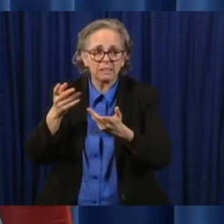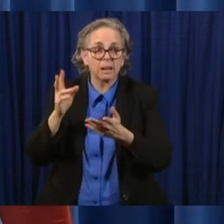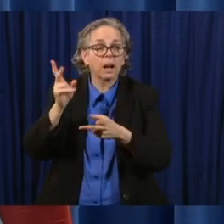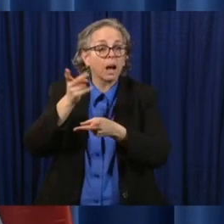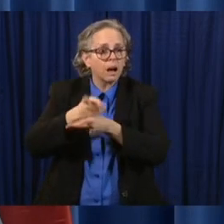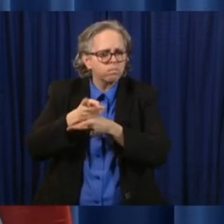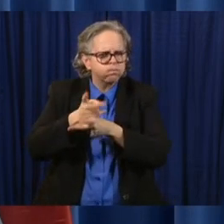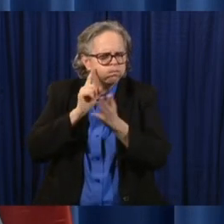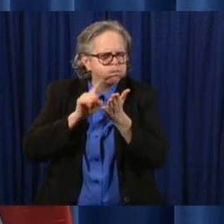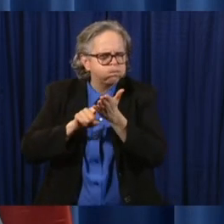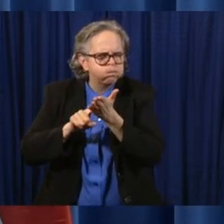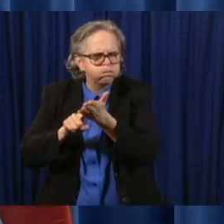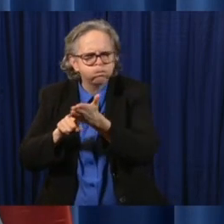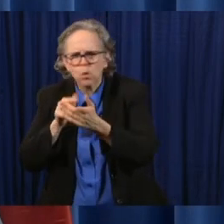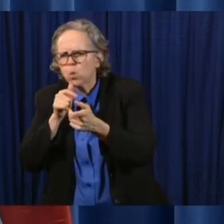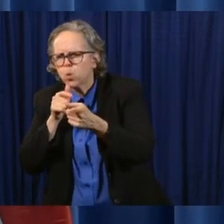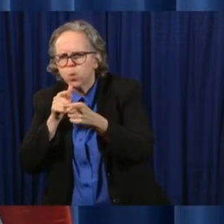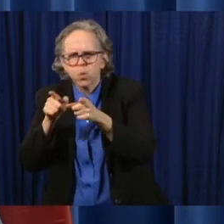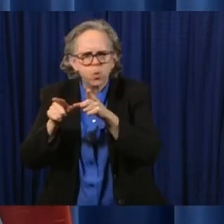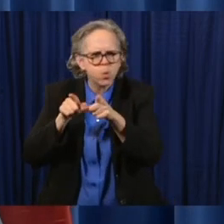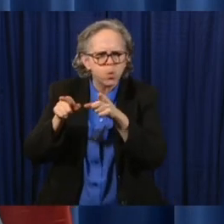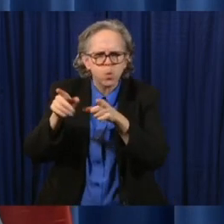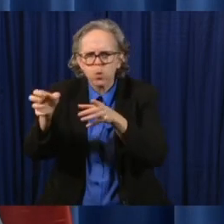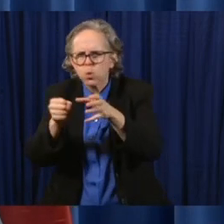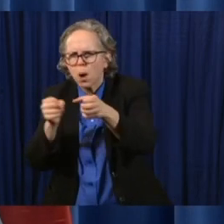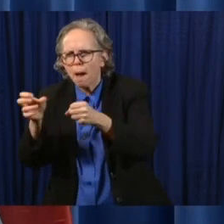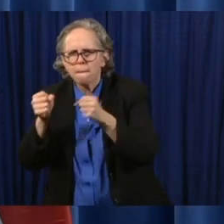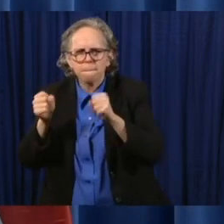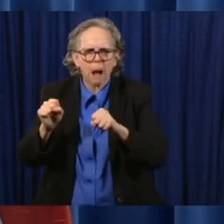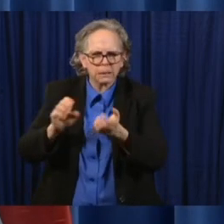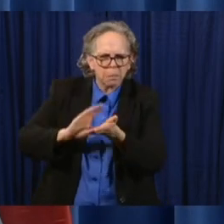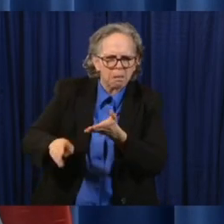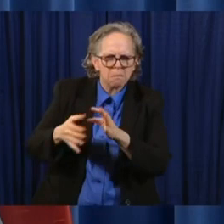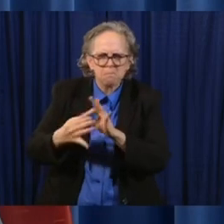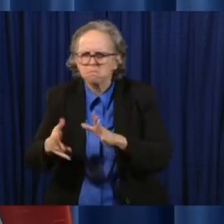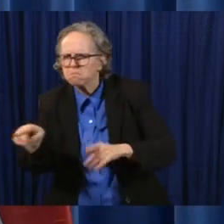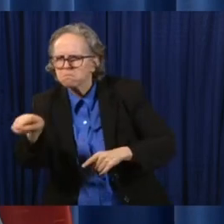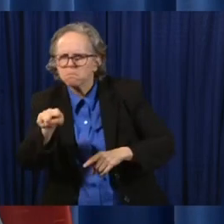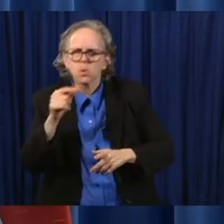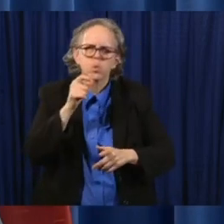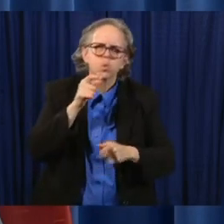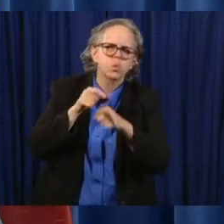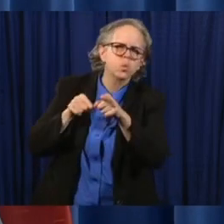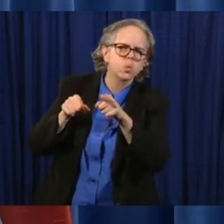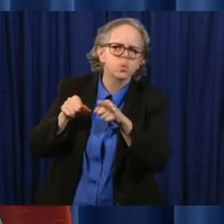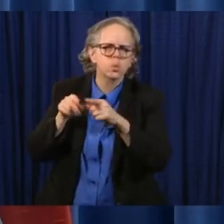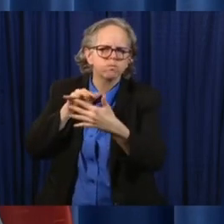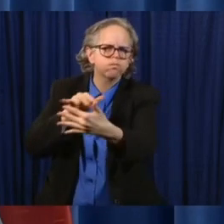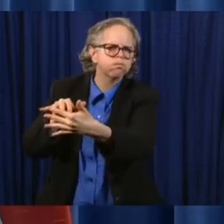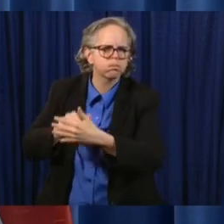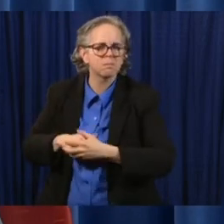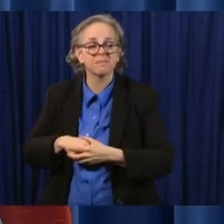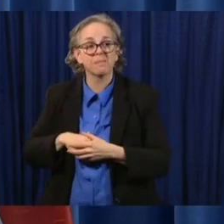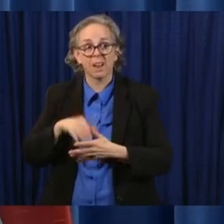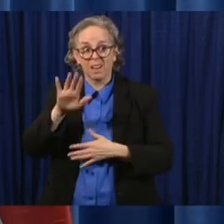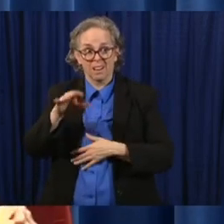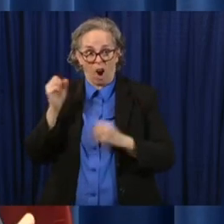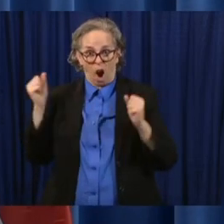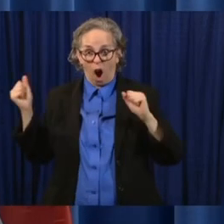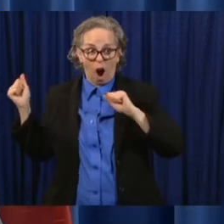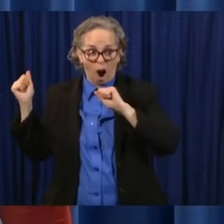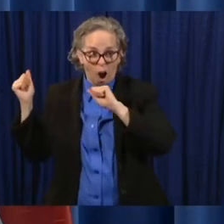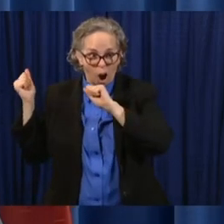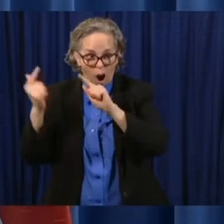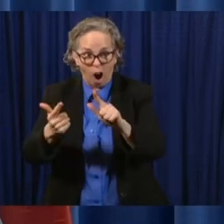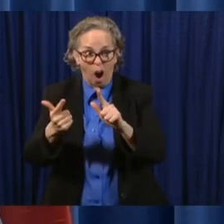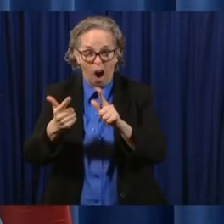seeing who we could let out and can let out. We do not intend to have a wholesale, just everybody